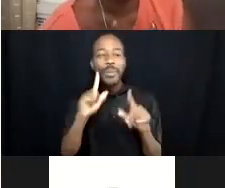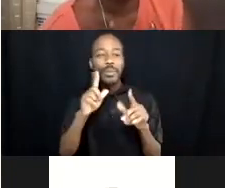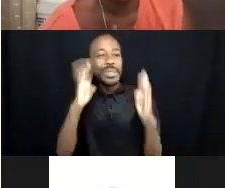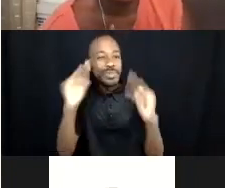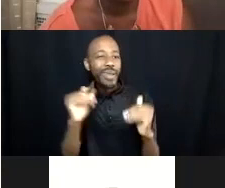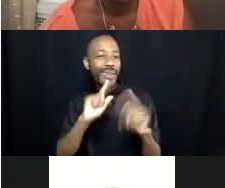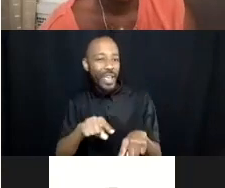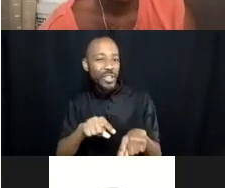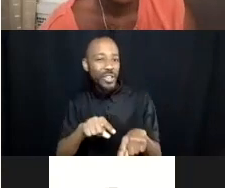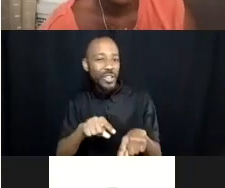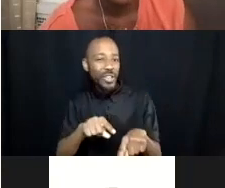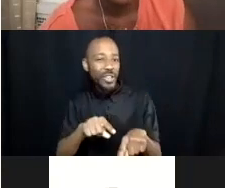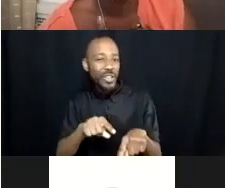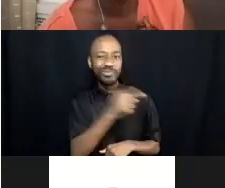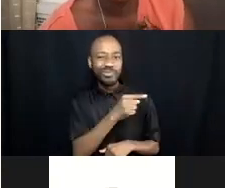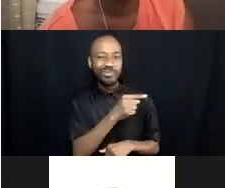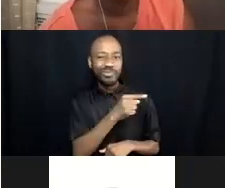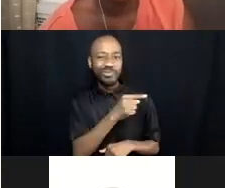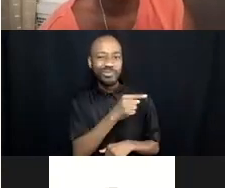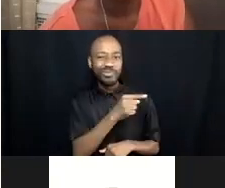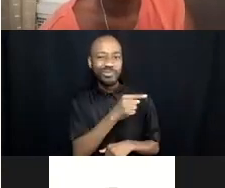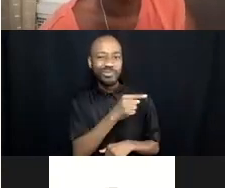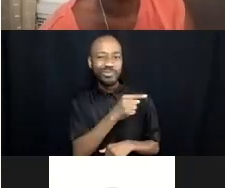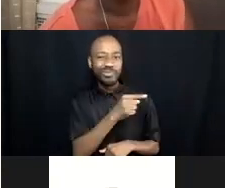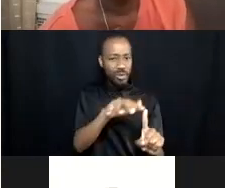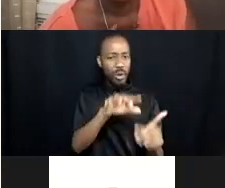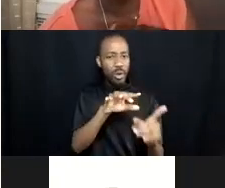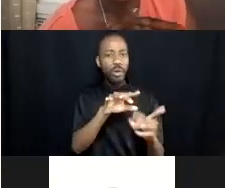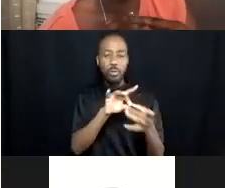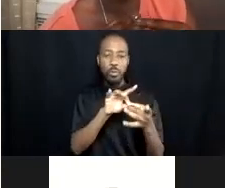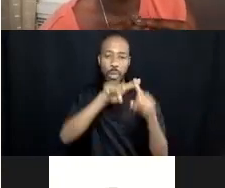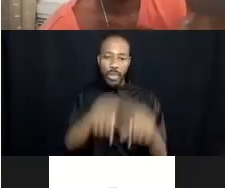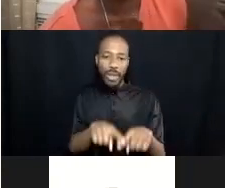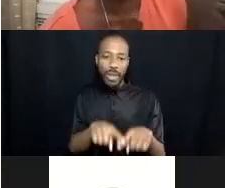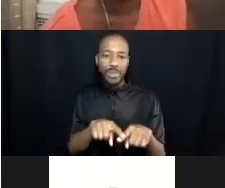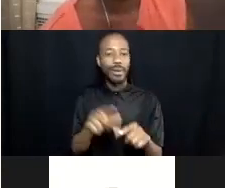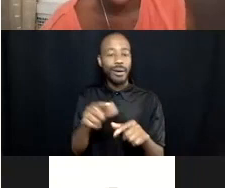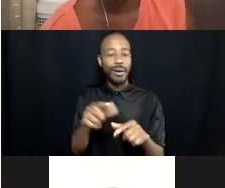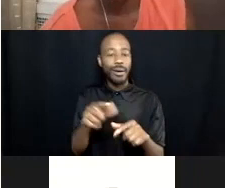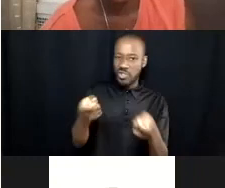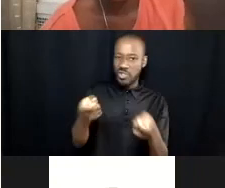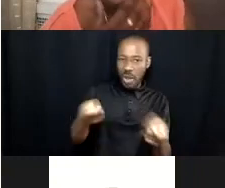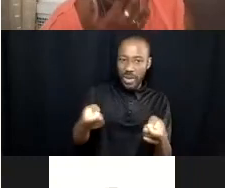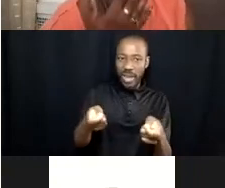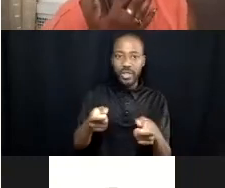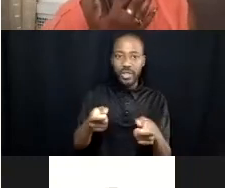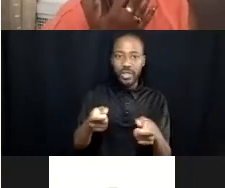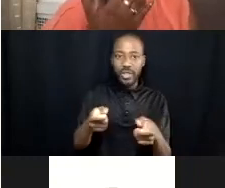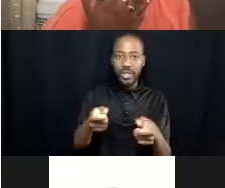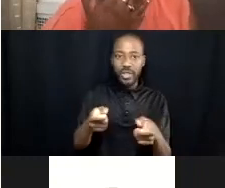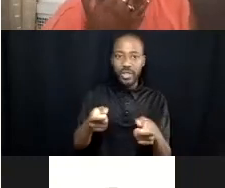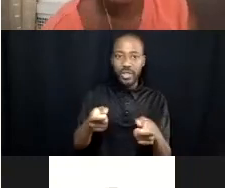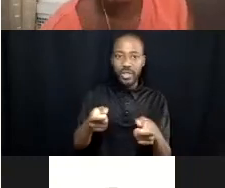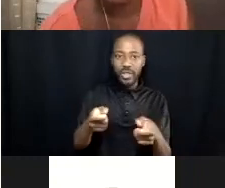and control, what constitutes intimate partnerships? And right, don't Black queer kinships